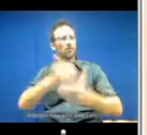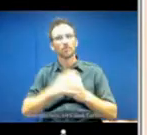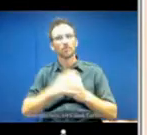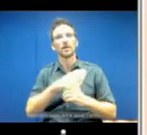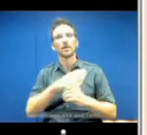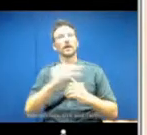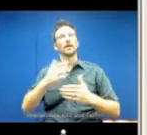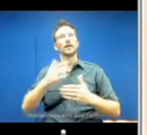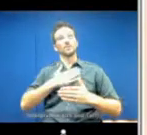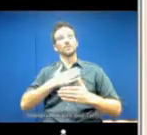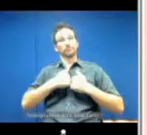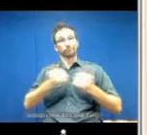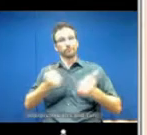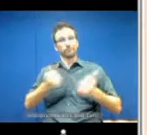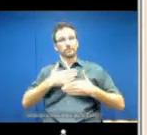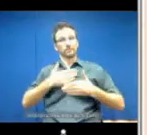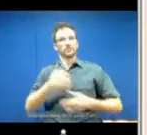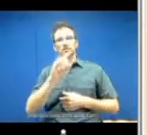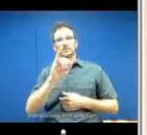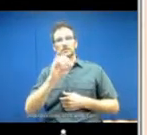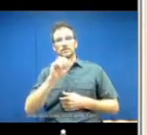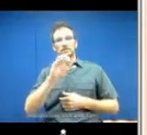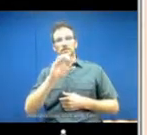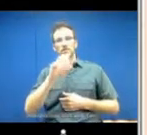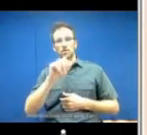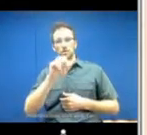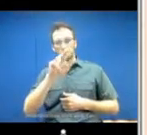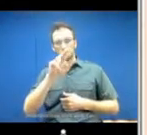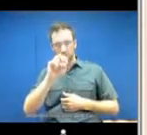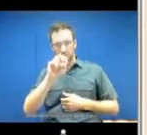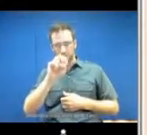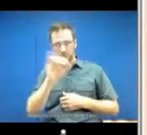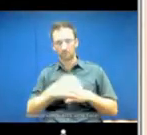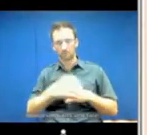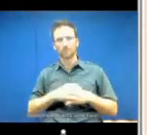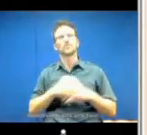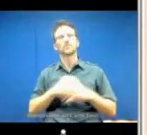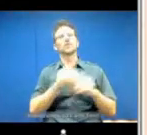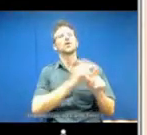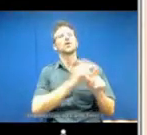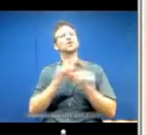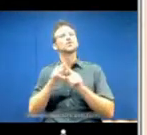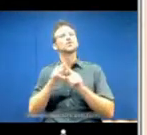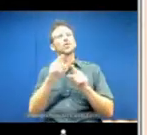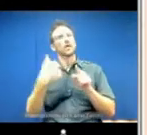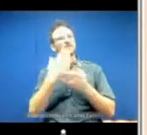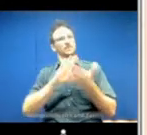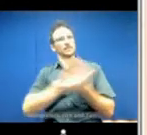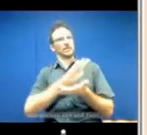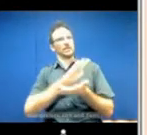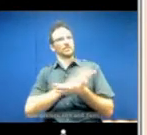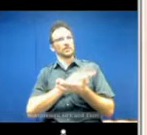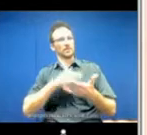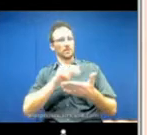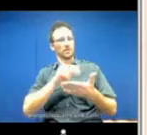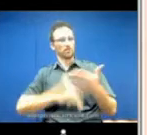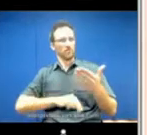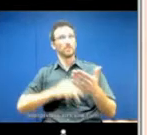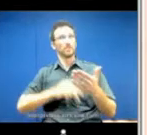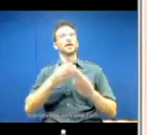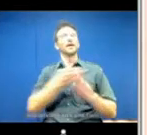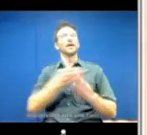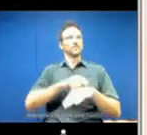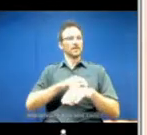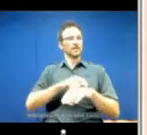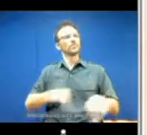Then there's documentary preparation. If you have time, you'll have the complaint ahead of time, but you may also want to review